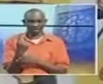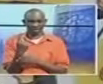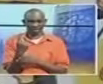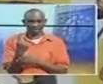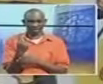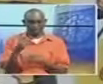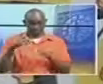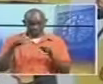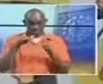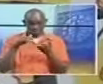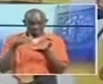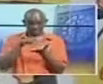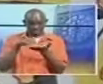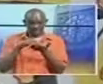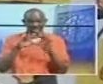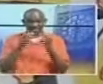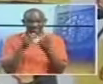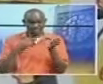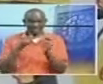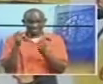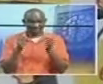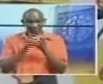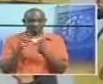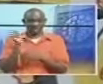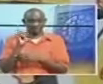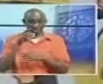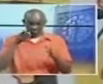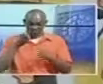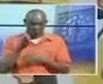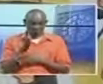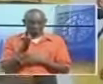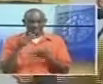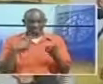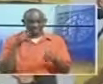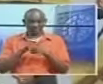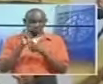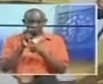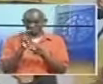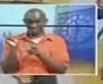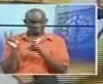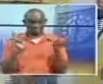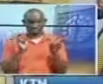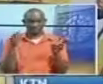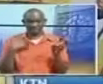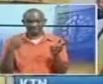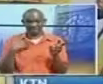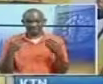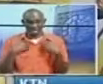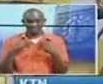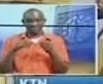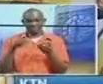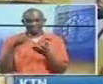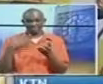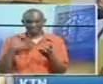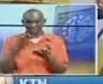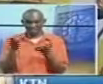the middle class, when you have driven from Nairobi now all this way, when you look around you, you see the booming middle class. You